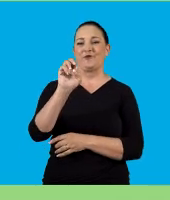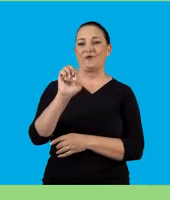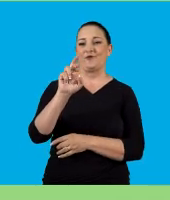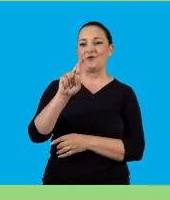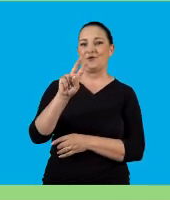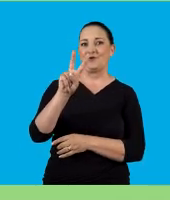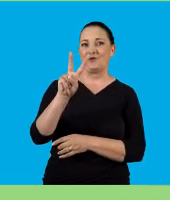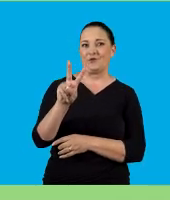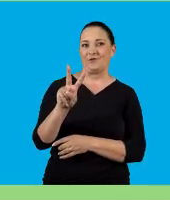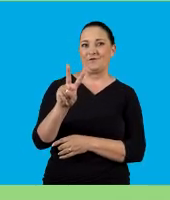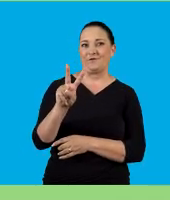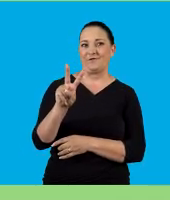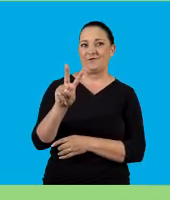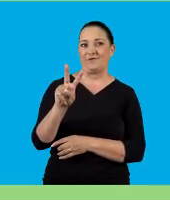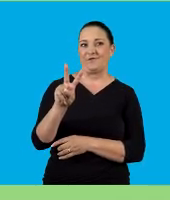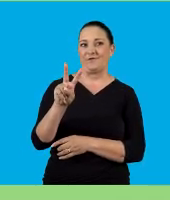system.